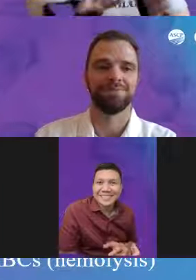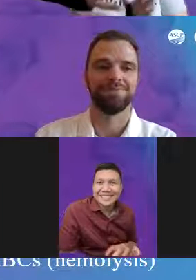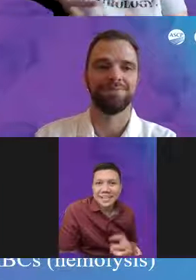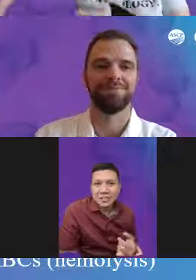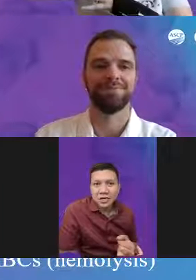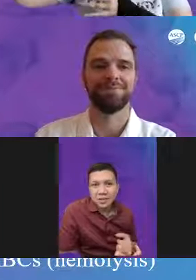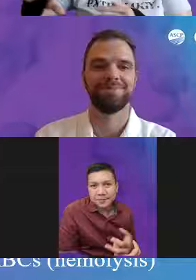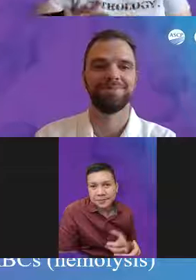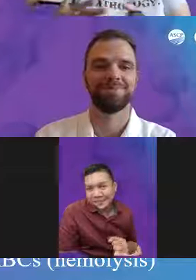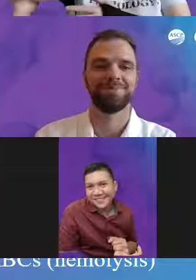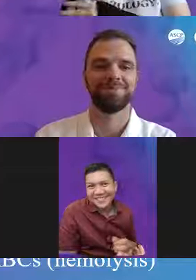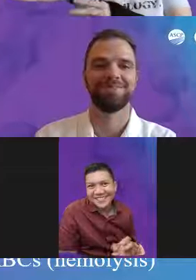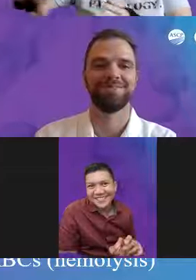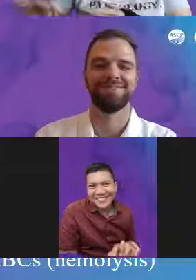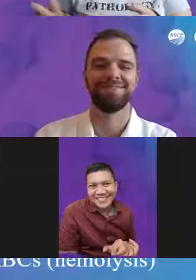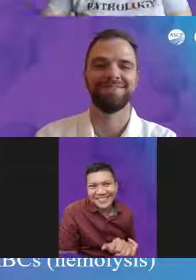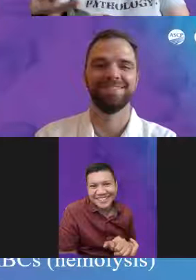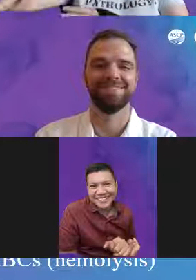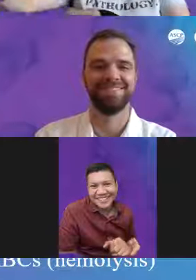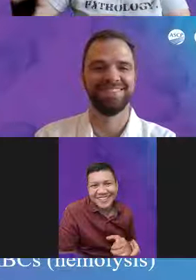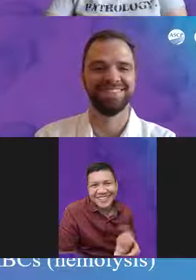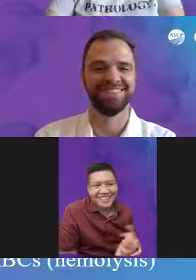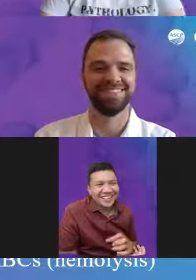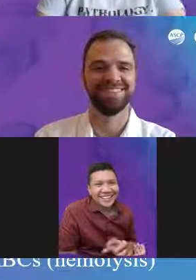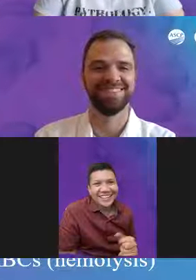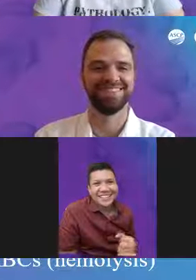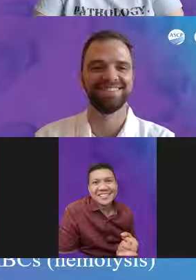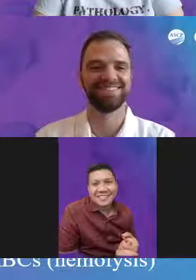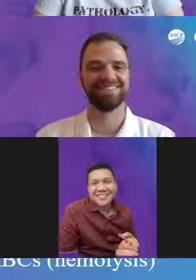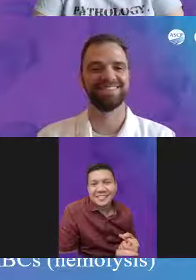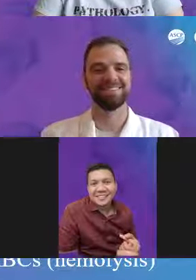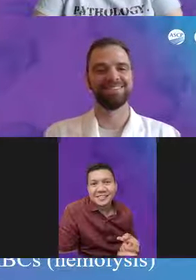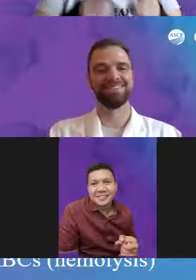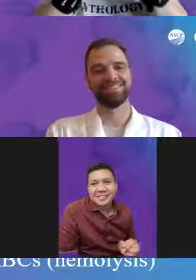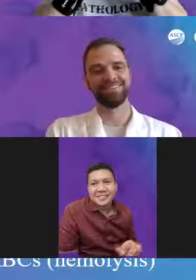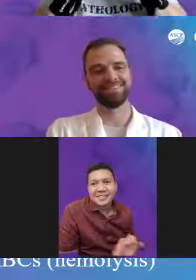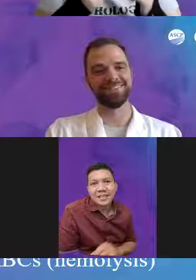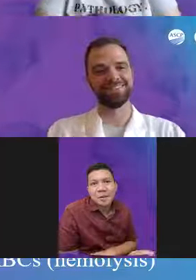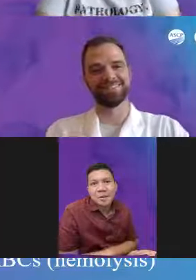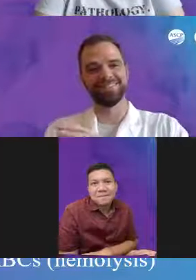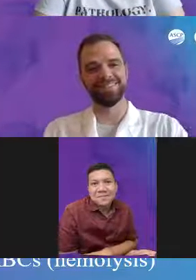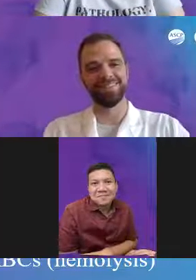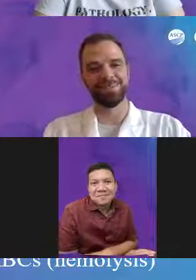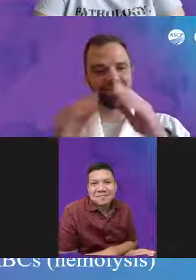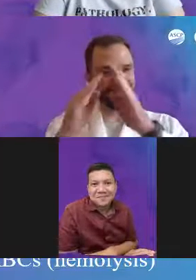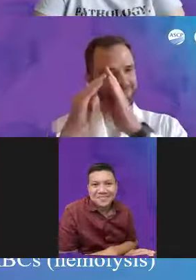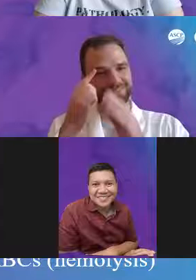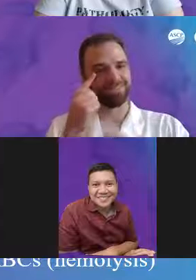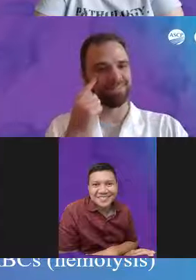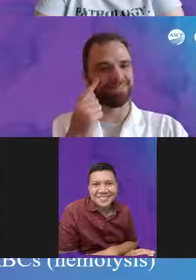saying, the islands out to the side, right? Teardrops, yep.